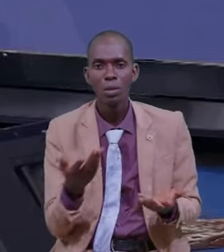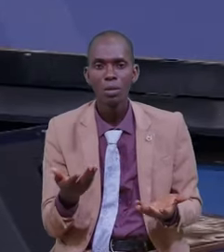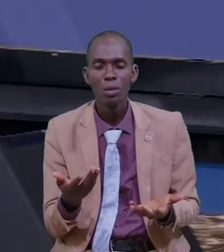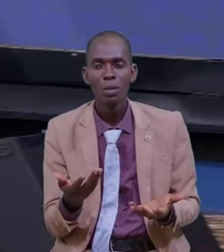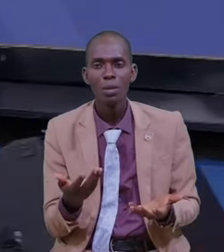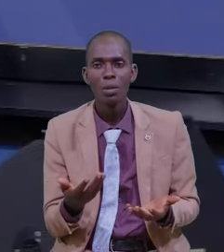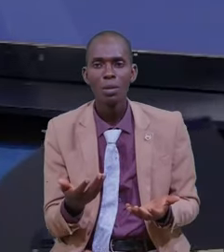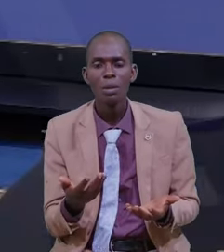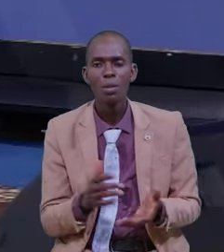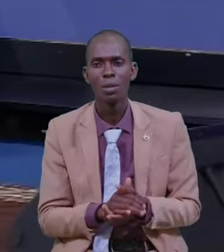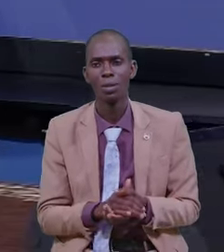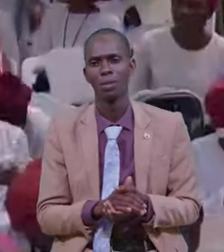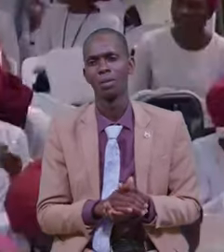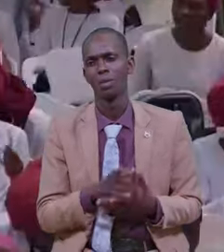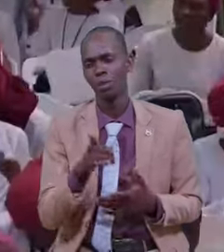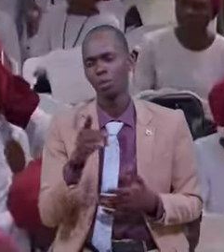Once again, I miss you there.